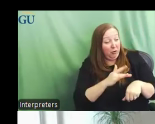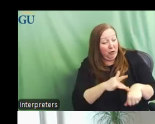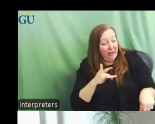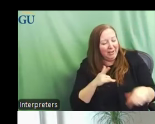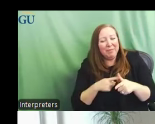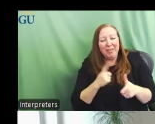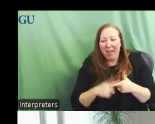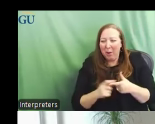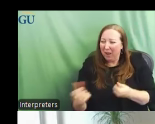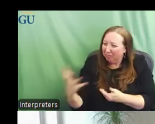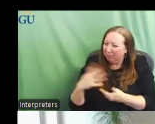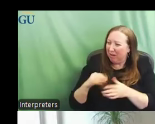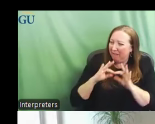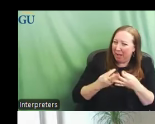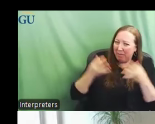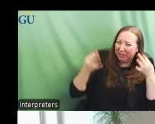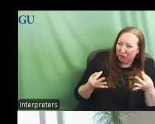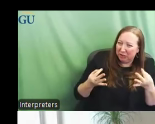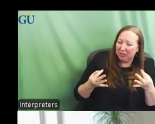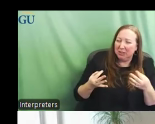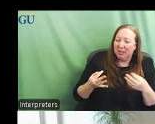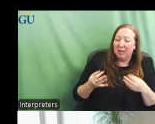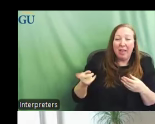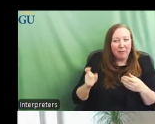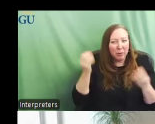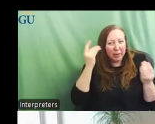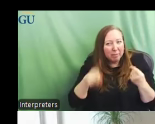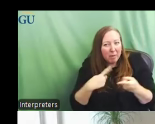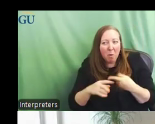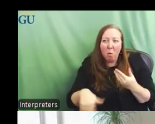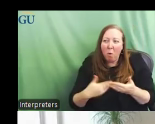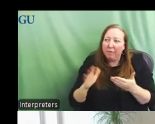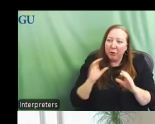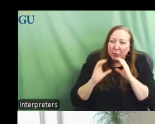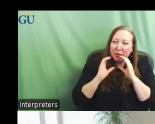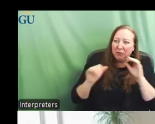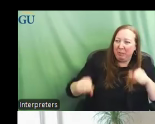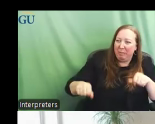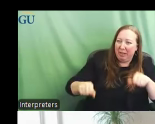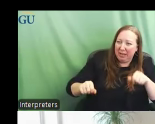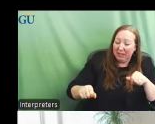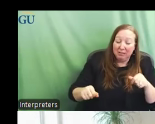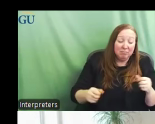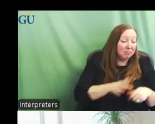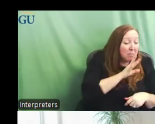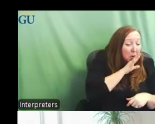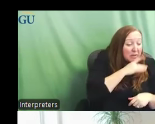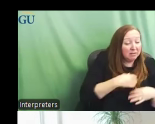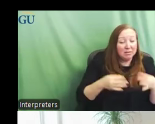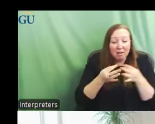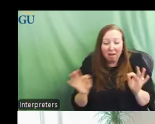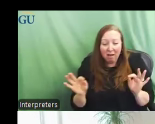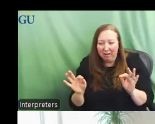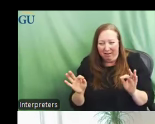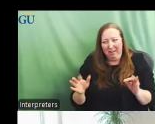of their communication opportunities related to spoken and signed language. And we also, as we'll talk about